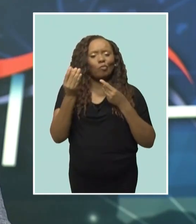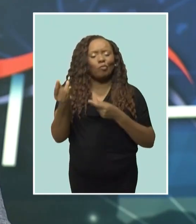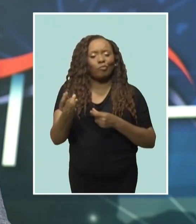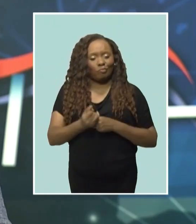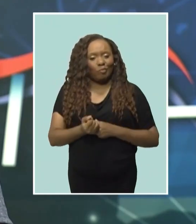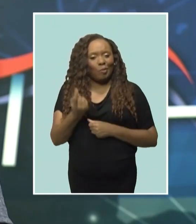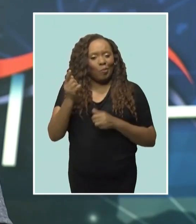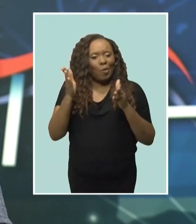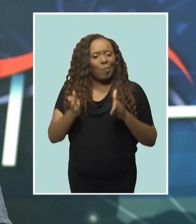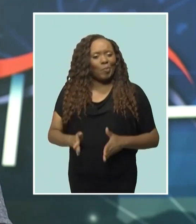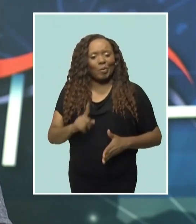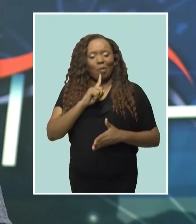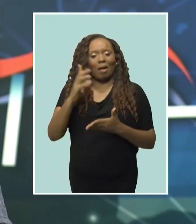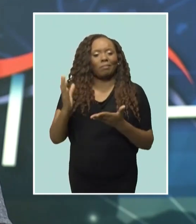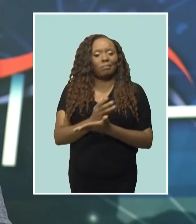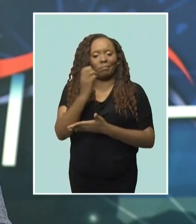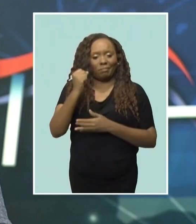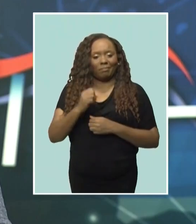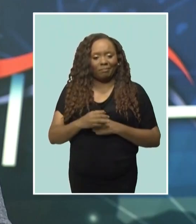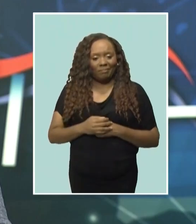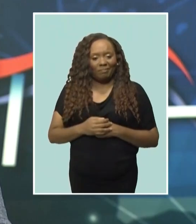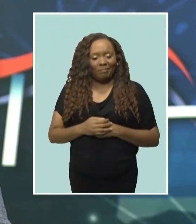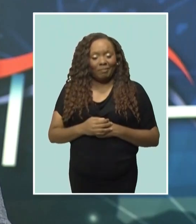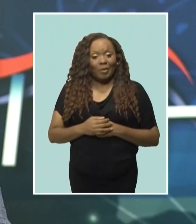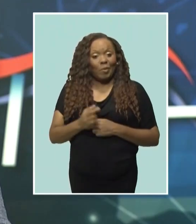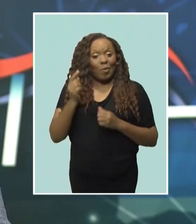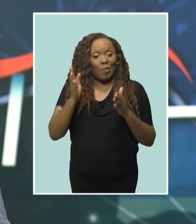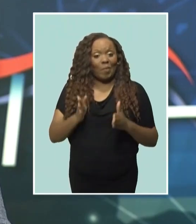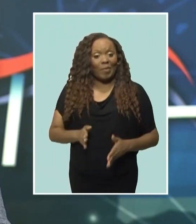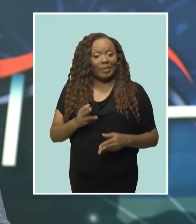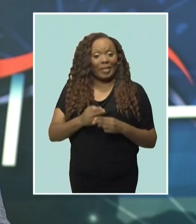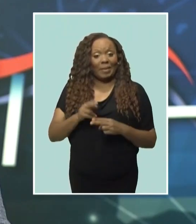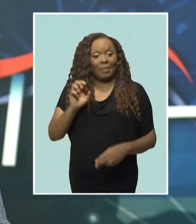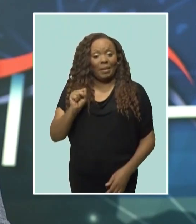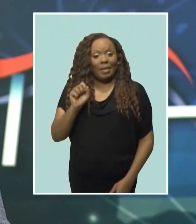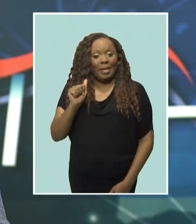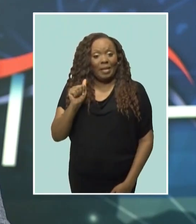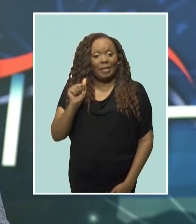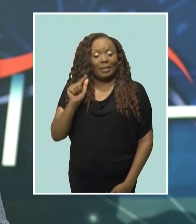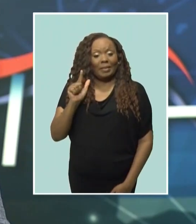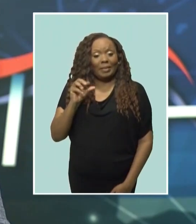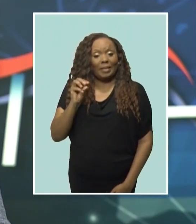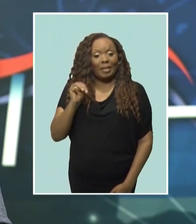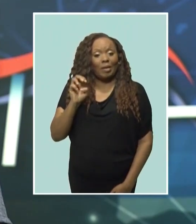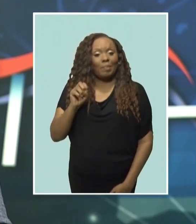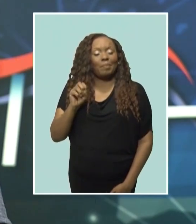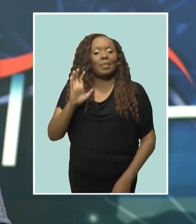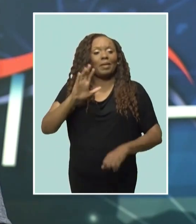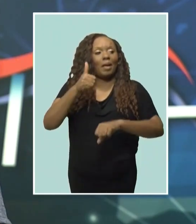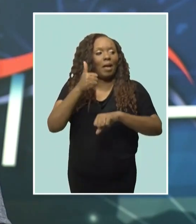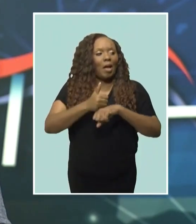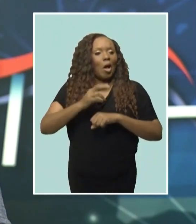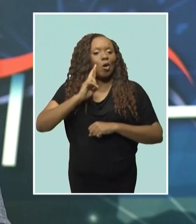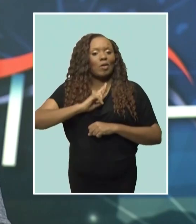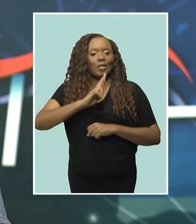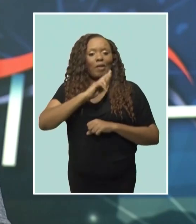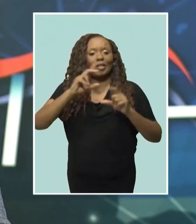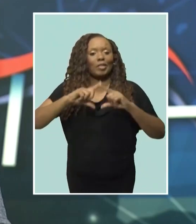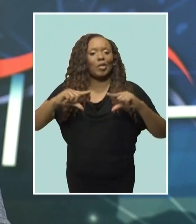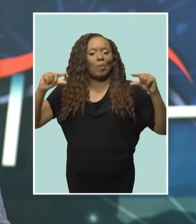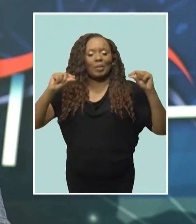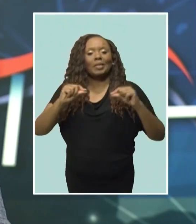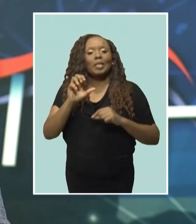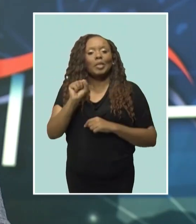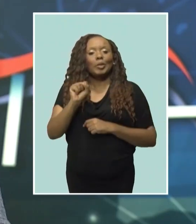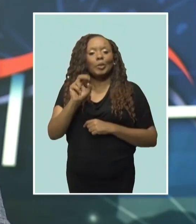advantage of it. Salome Valance has opened a sushi restaurant at the Haymans Market in St. Peter. The Youth Entrepreneurship Scheme